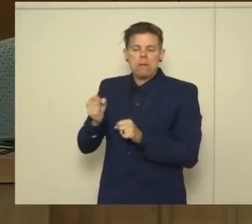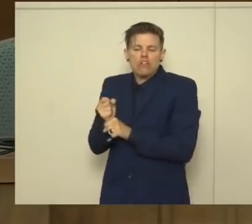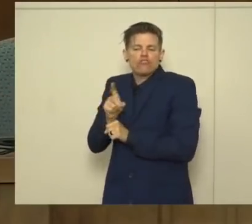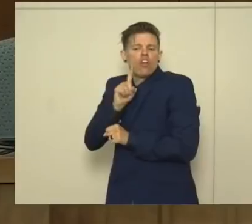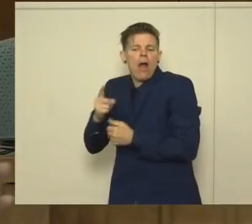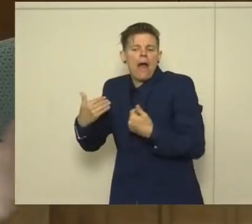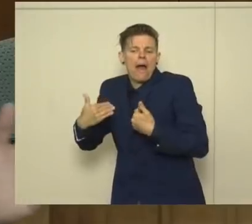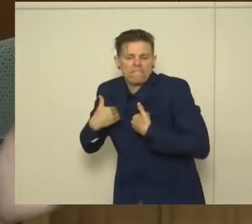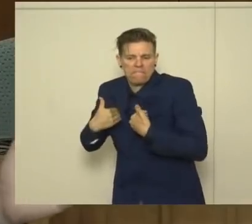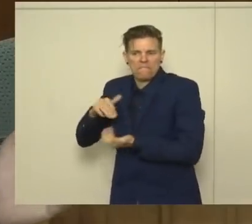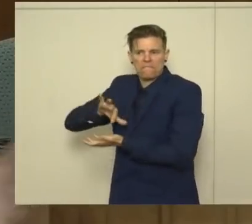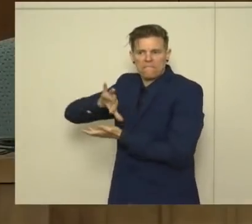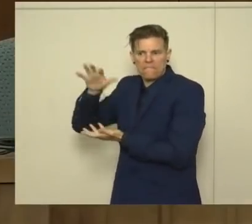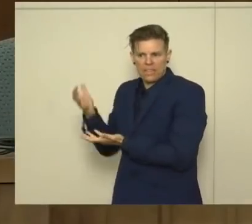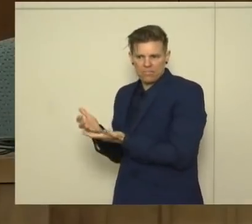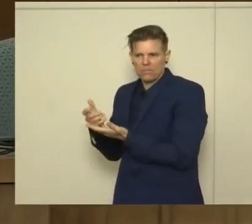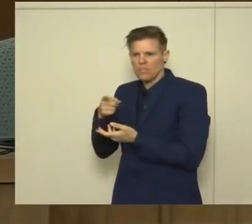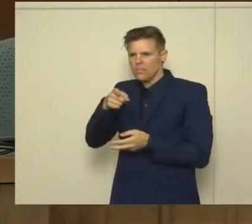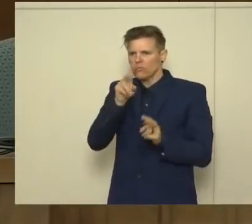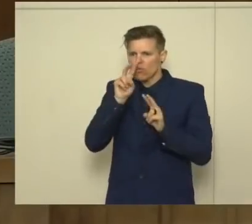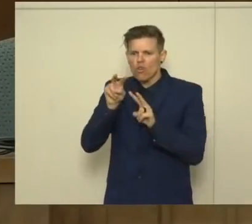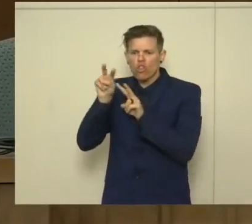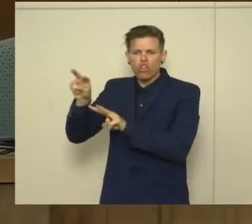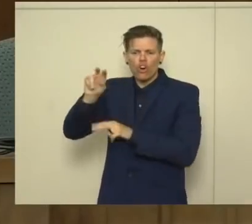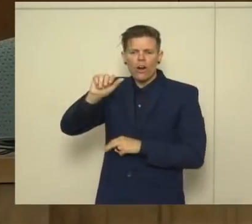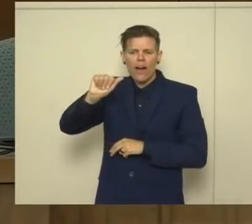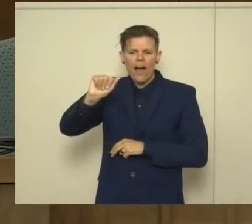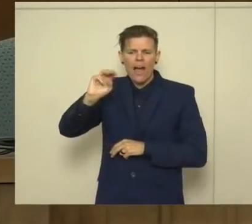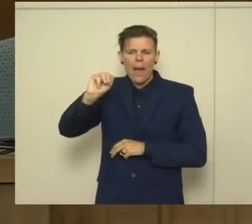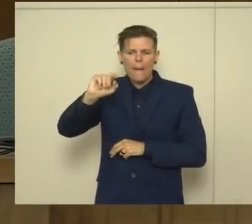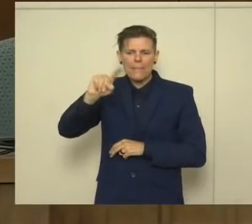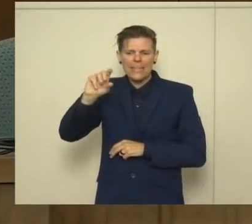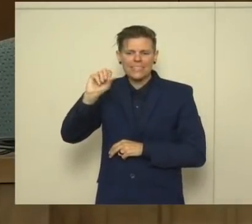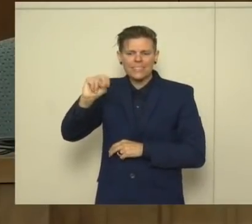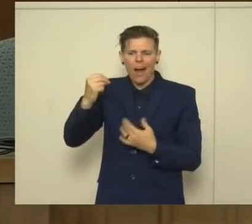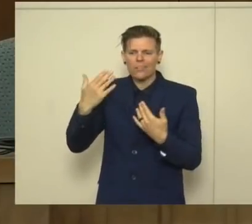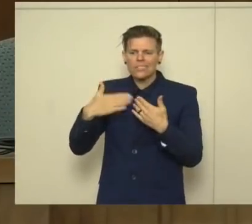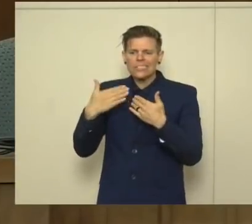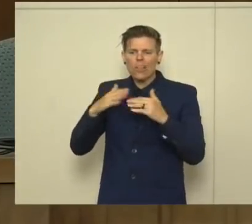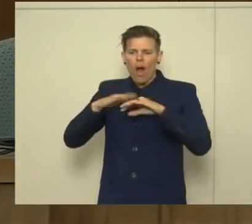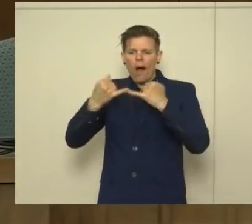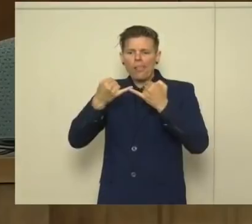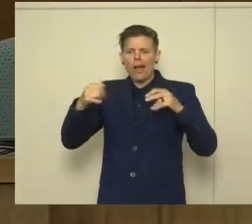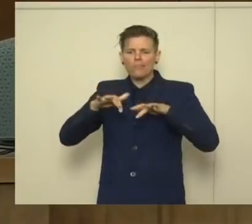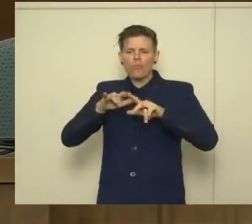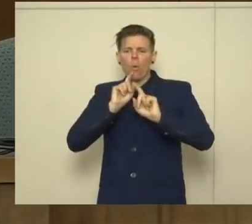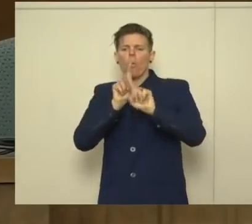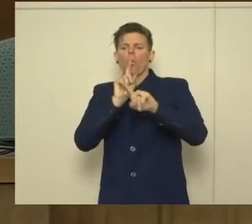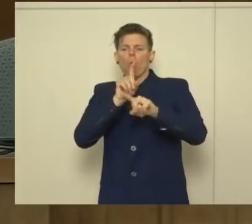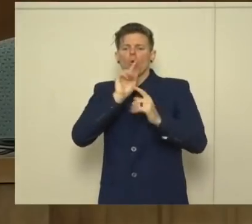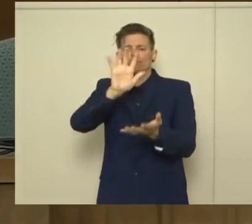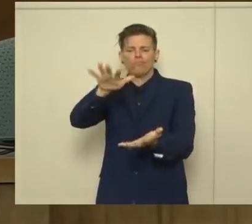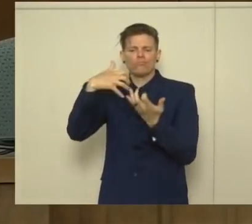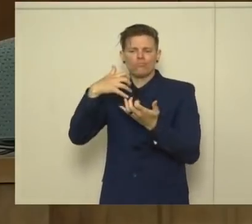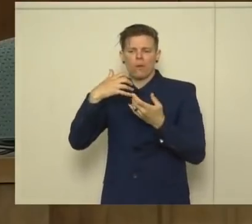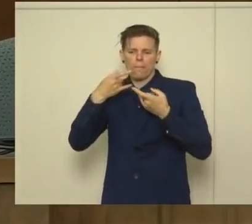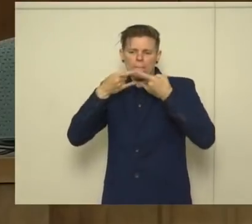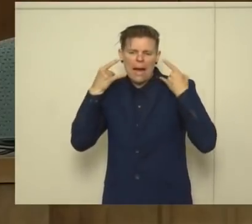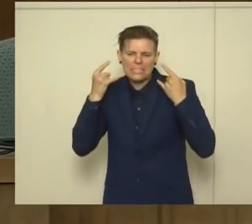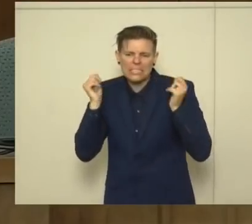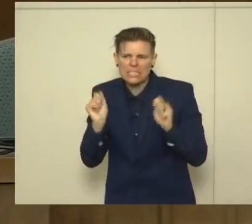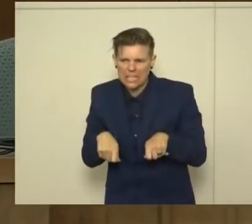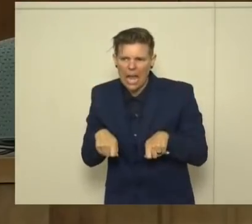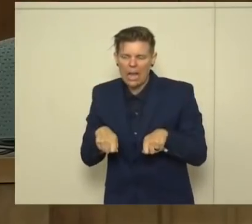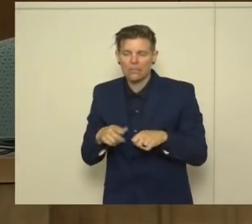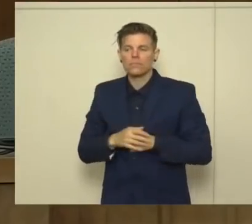on Amazon, there are innumerable opportunities to buy masks now in large quantities, and even the surgical and procedure masks that I